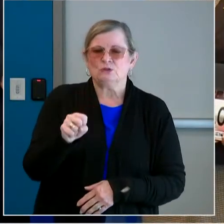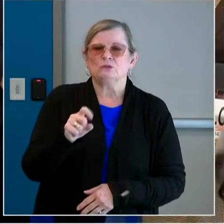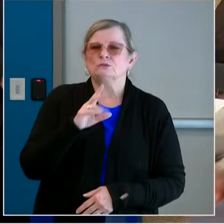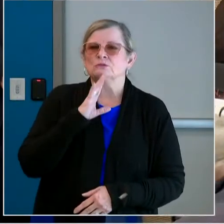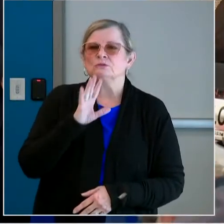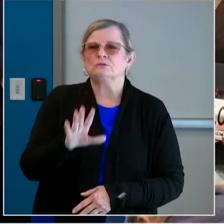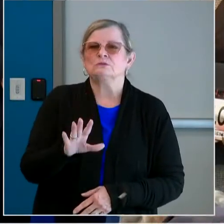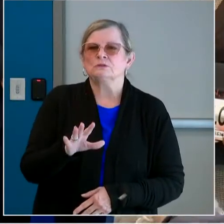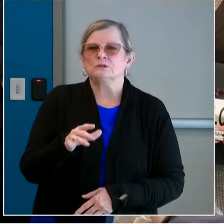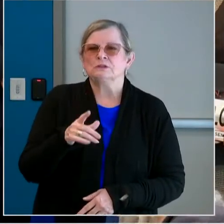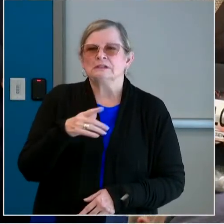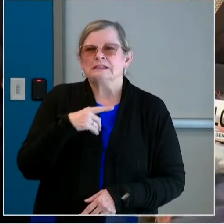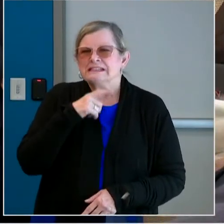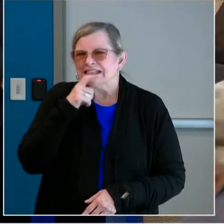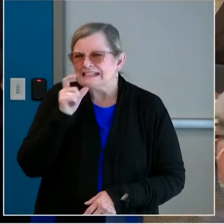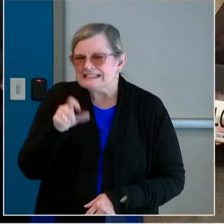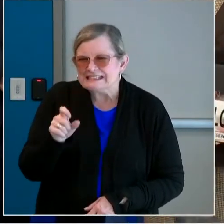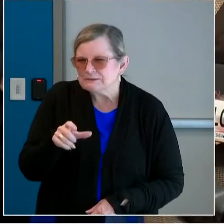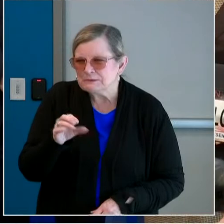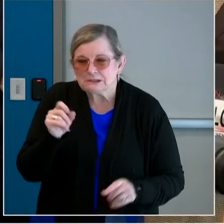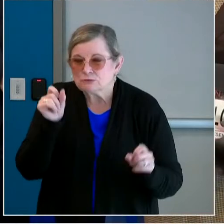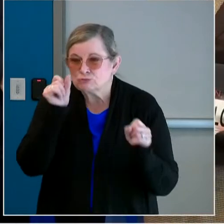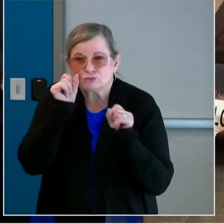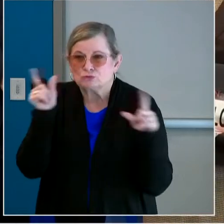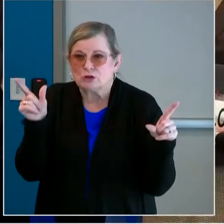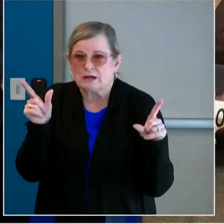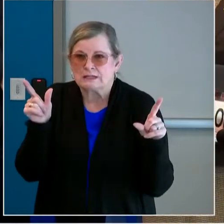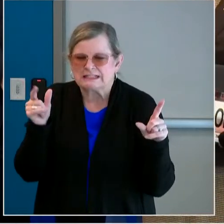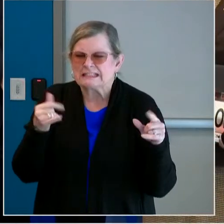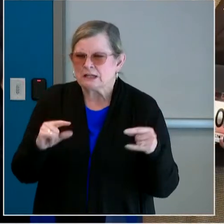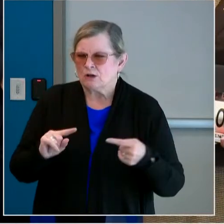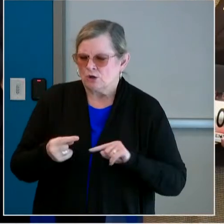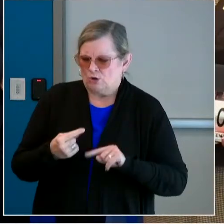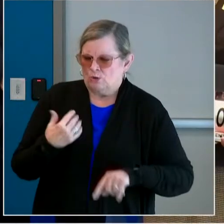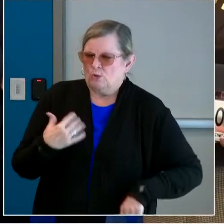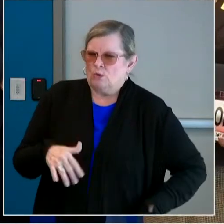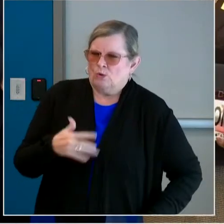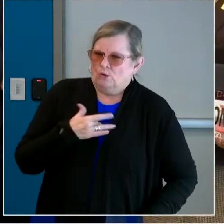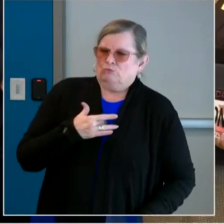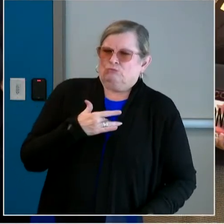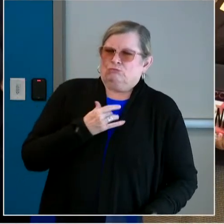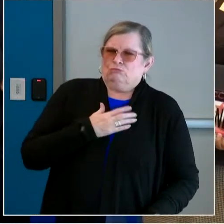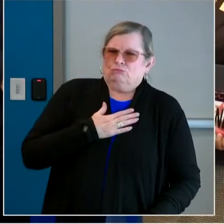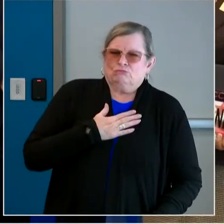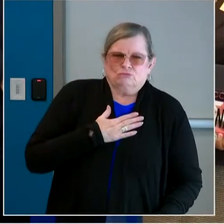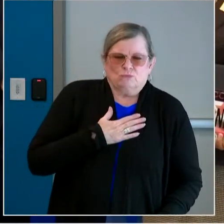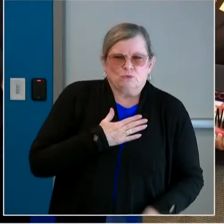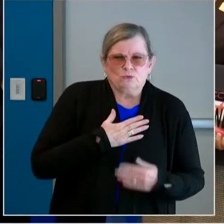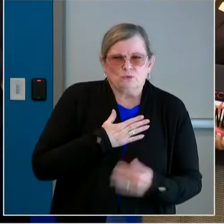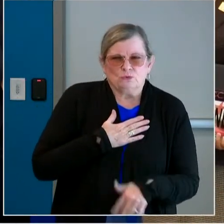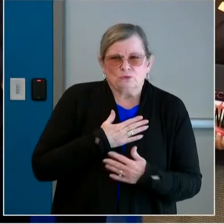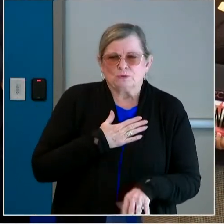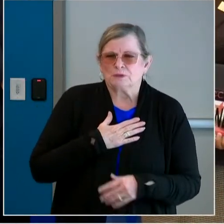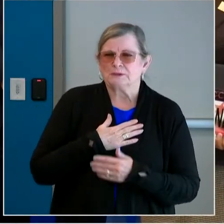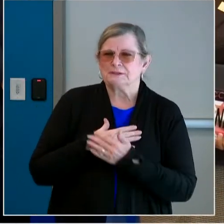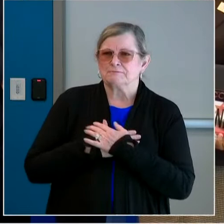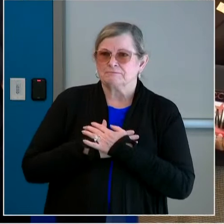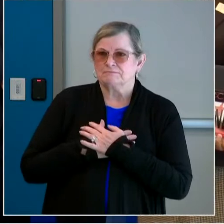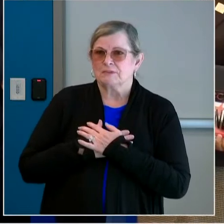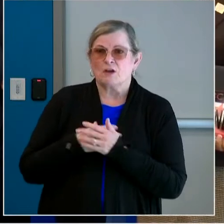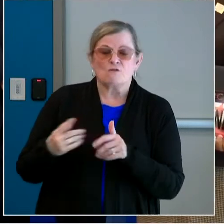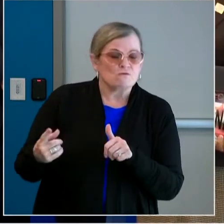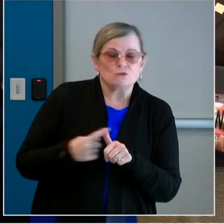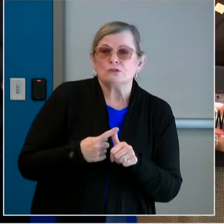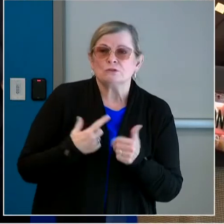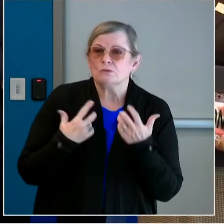surprising, but that doesn't mean that it didn't sting any less. And so I just want to take my time to first echo and join everything